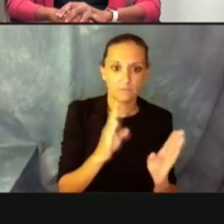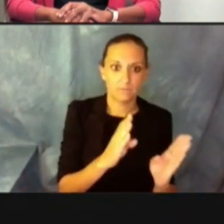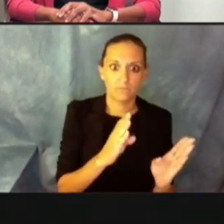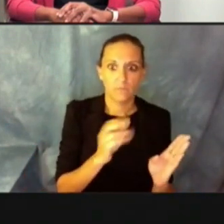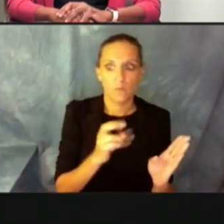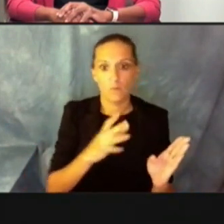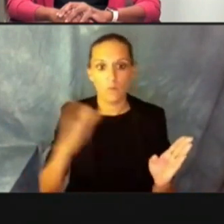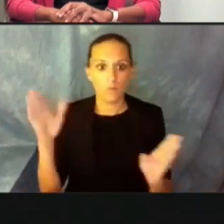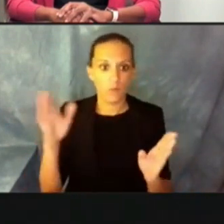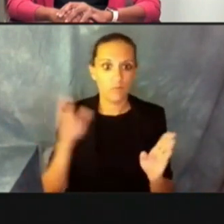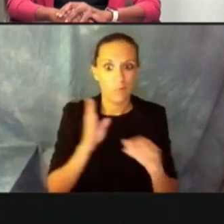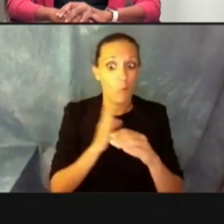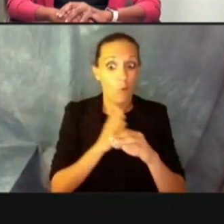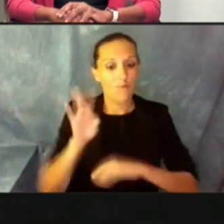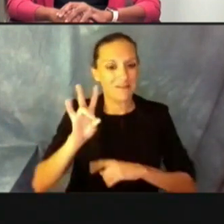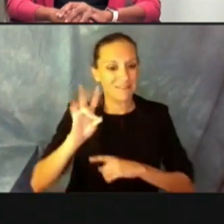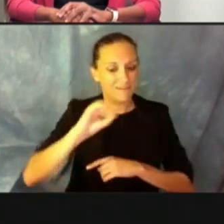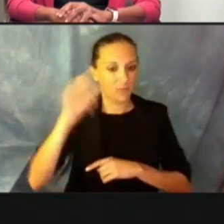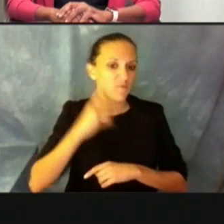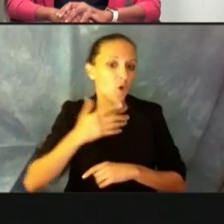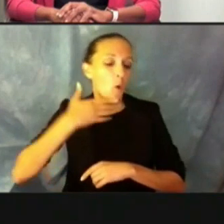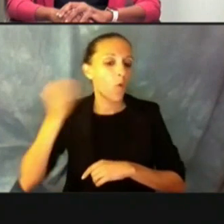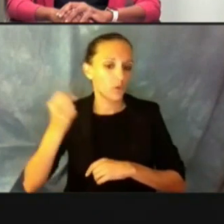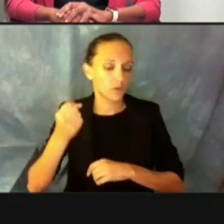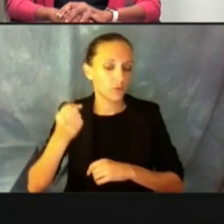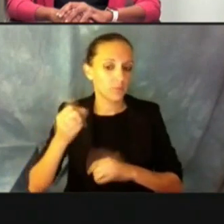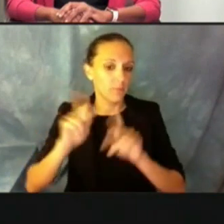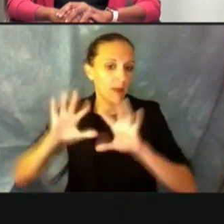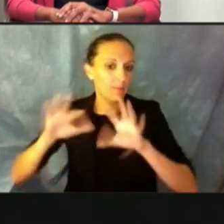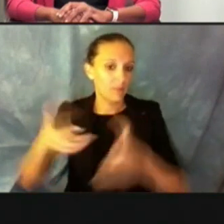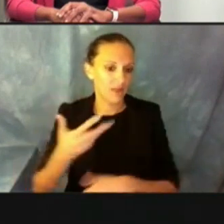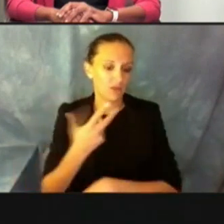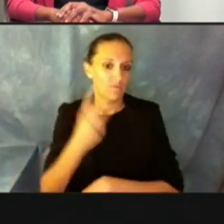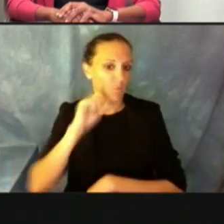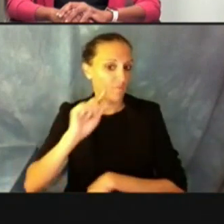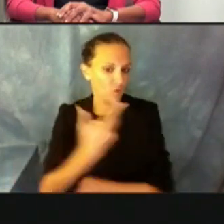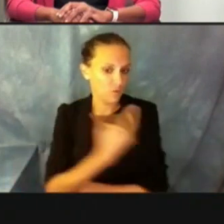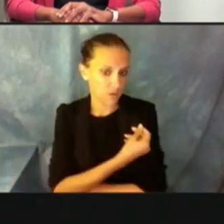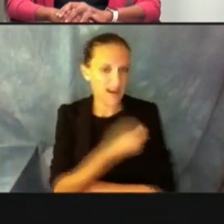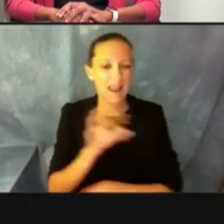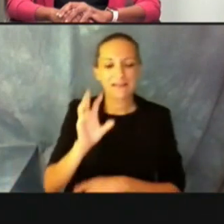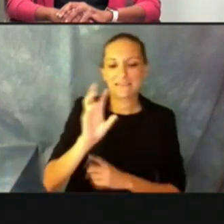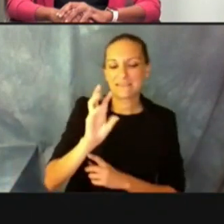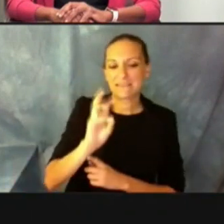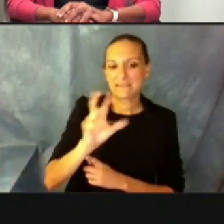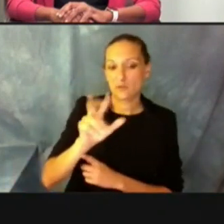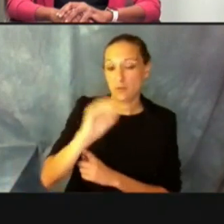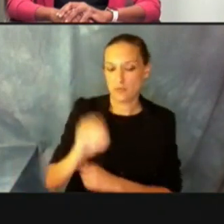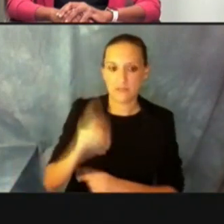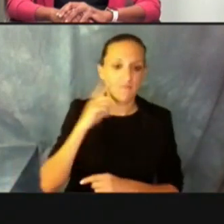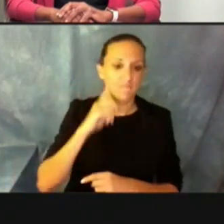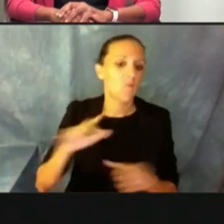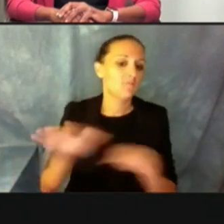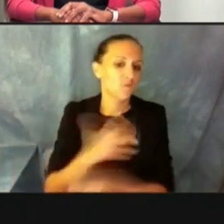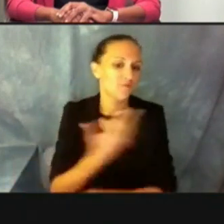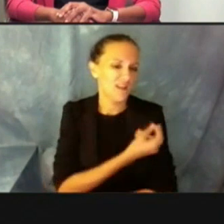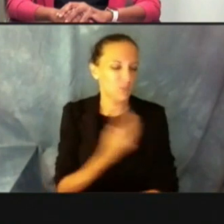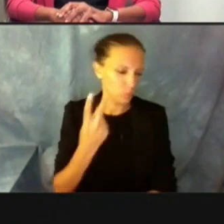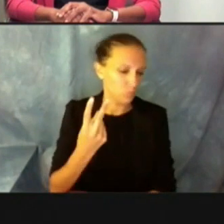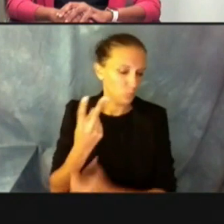at over 70% first dose, and we're at about 63% second dose fully vaccinated.